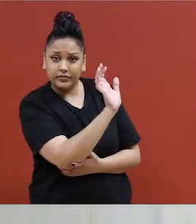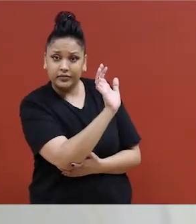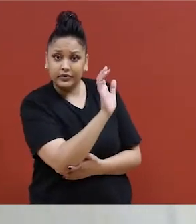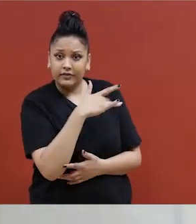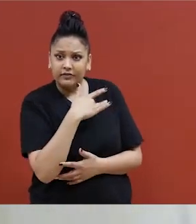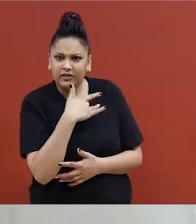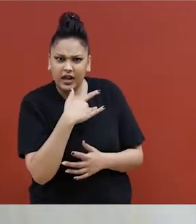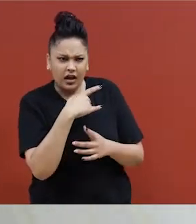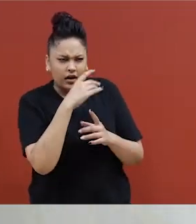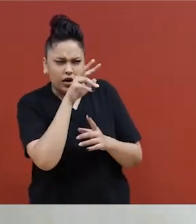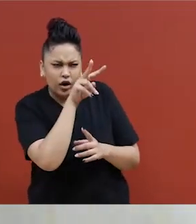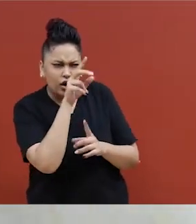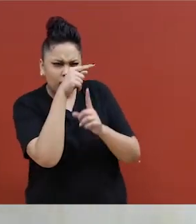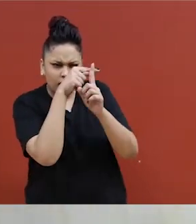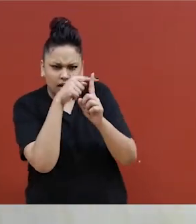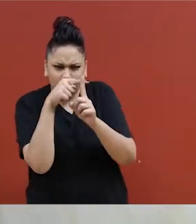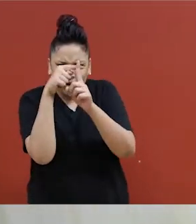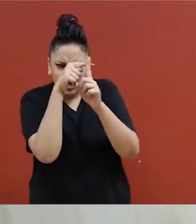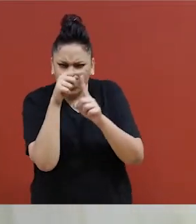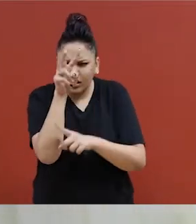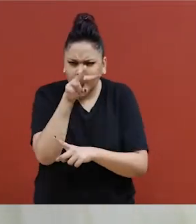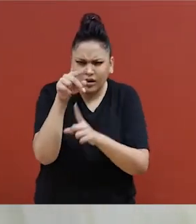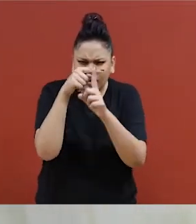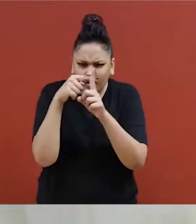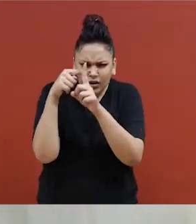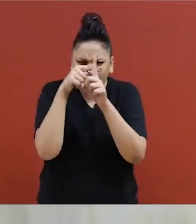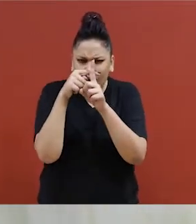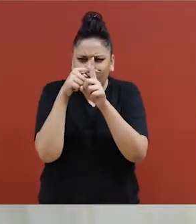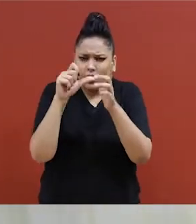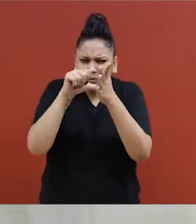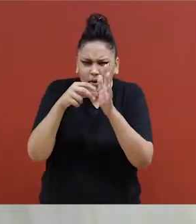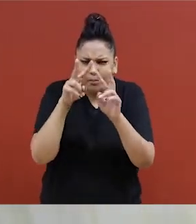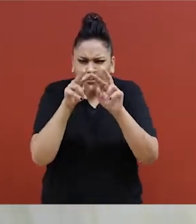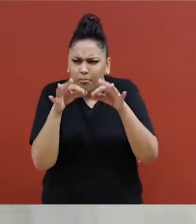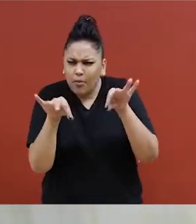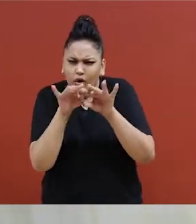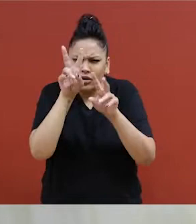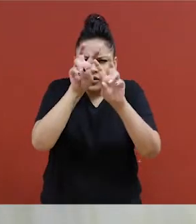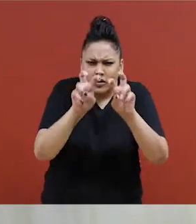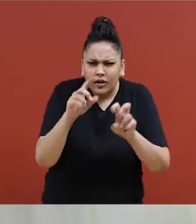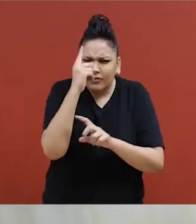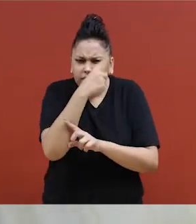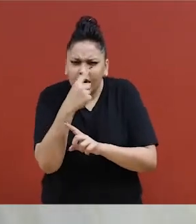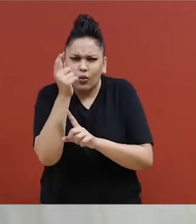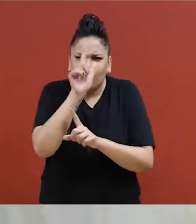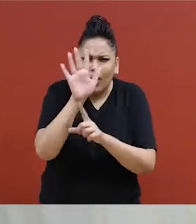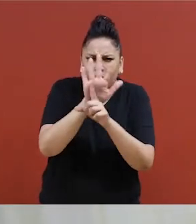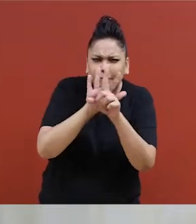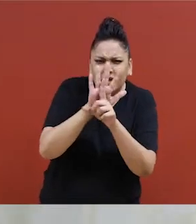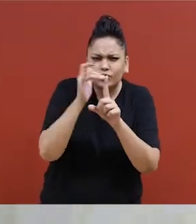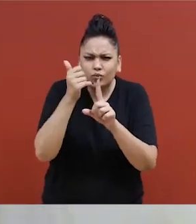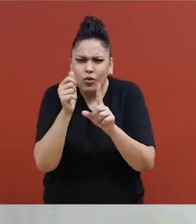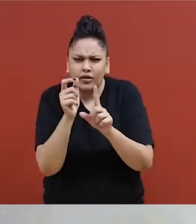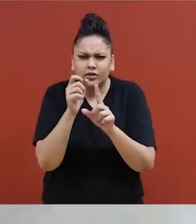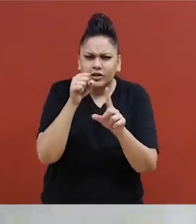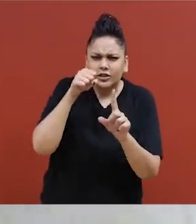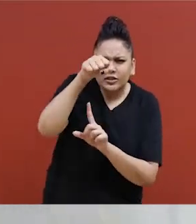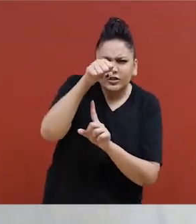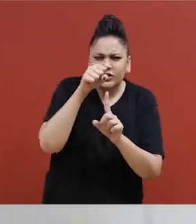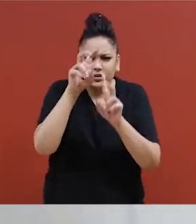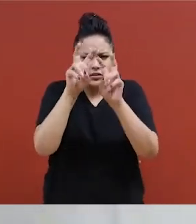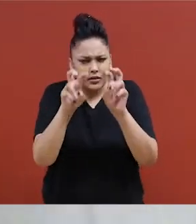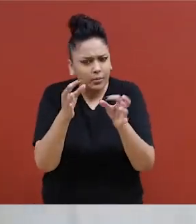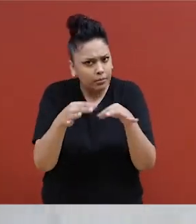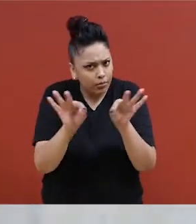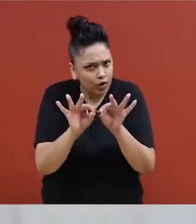that vulnerable targets on the attacker's body is some of the most important information to know. Let's take a look at somebody